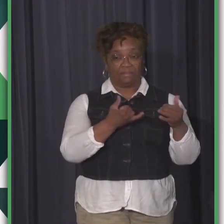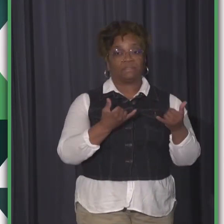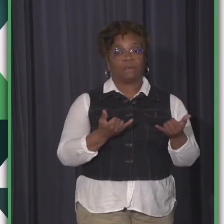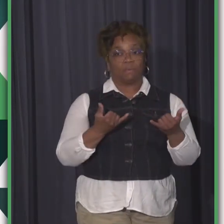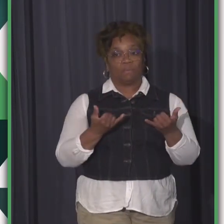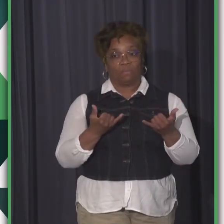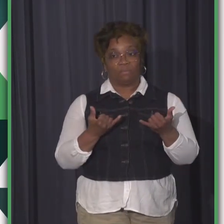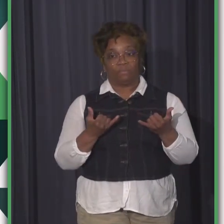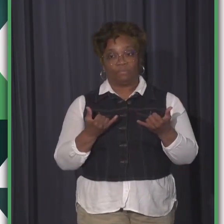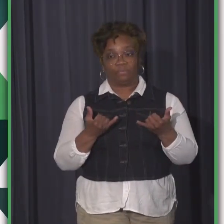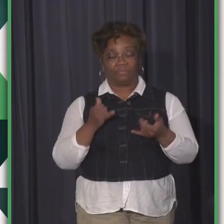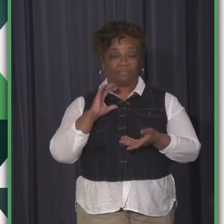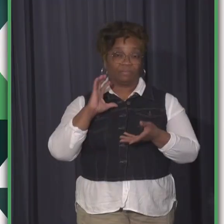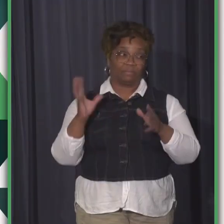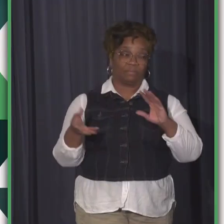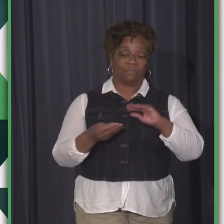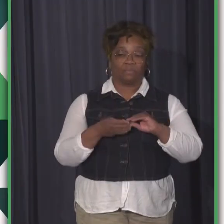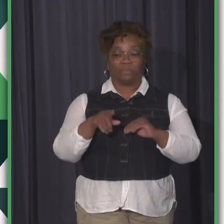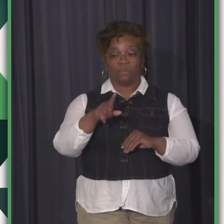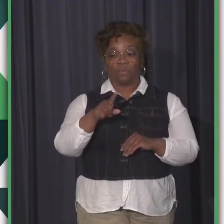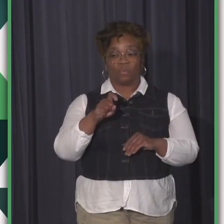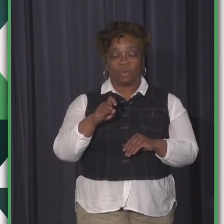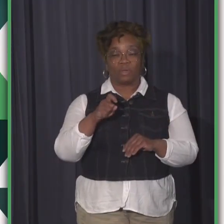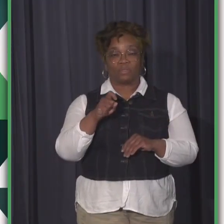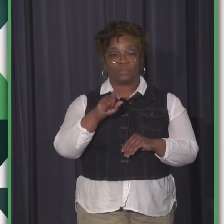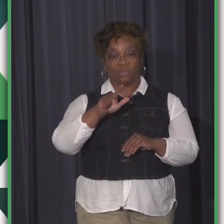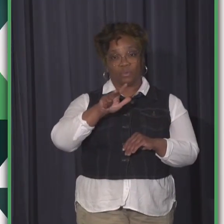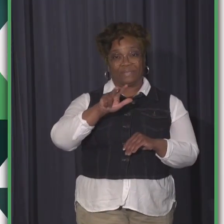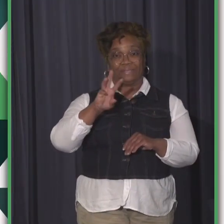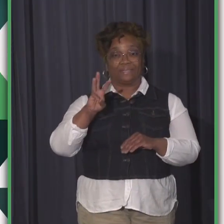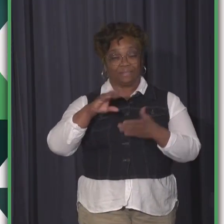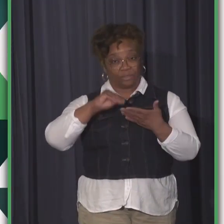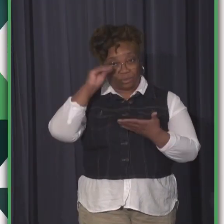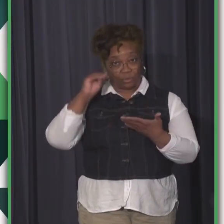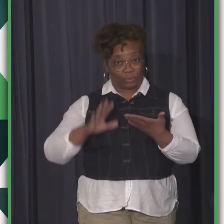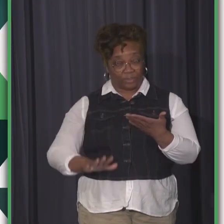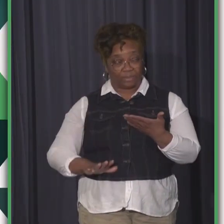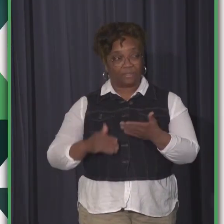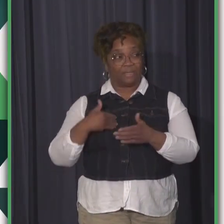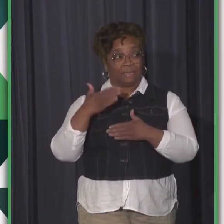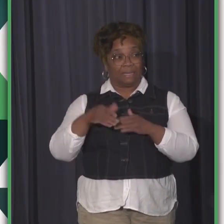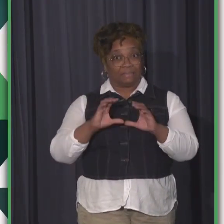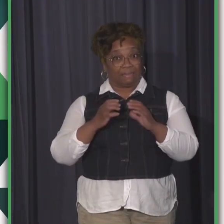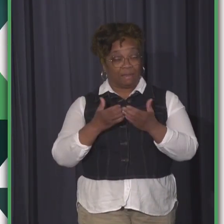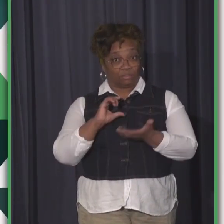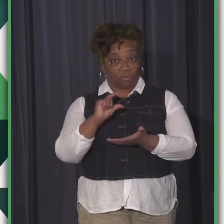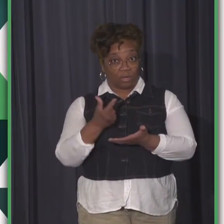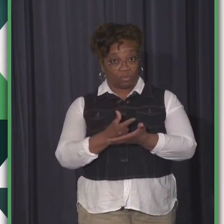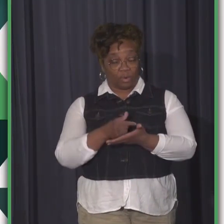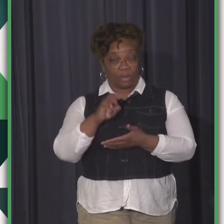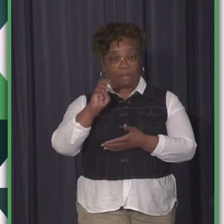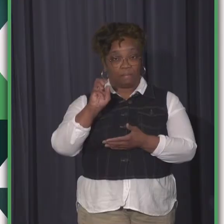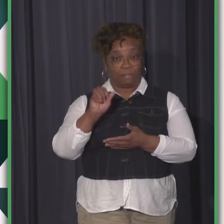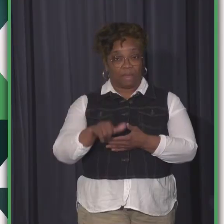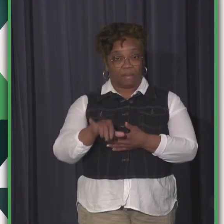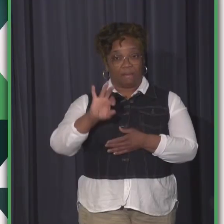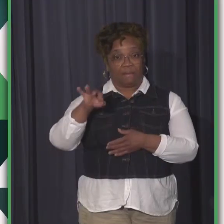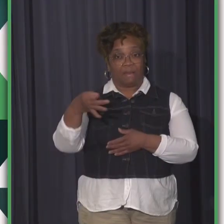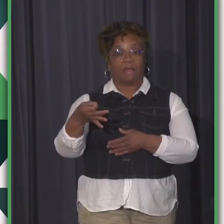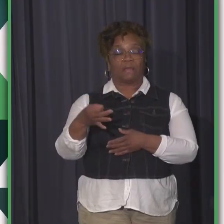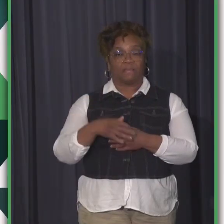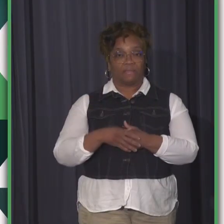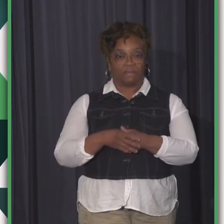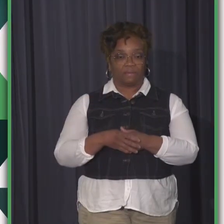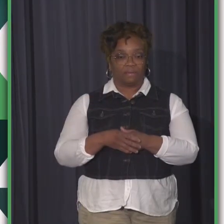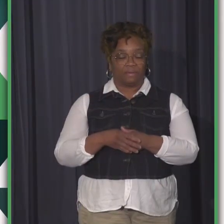now, total of 136 students. The next class will graduate May the 9th. Our next